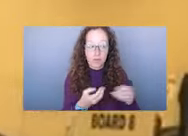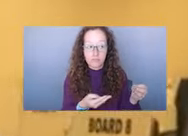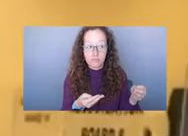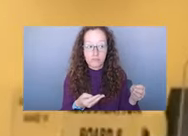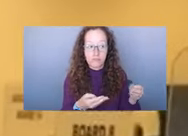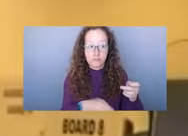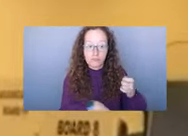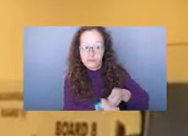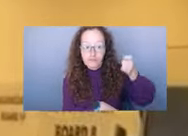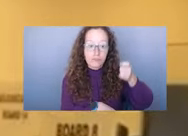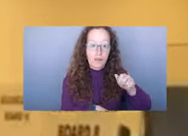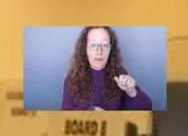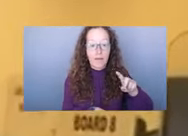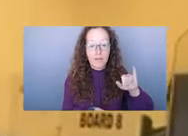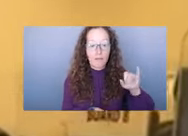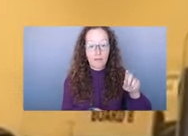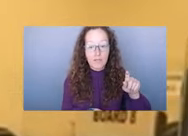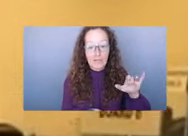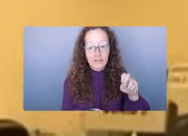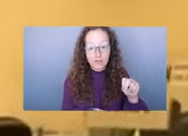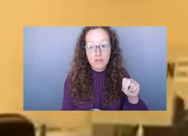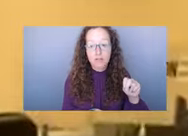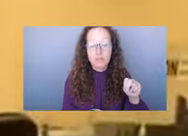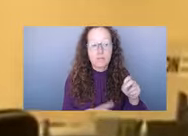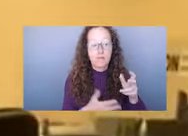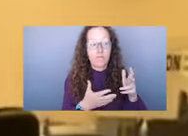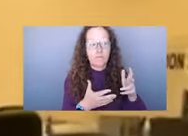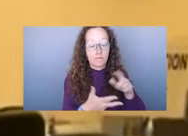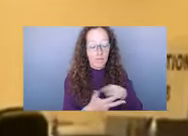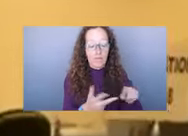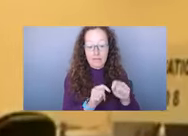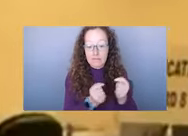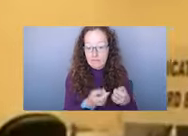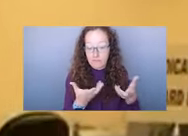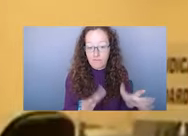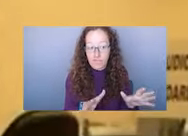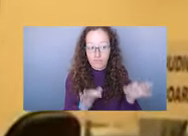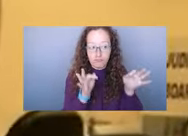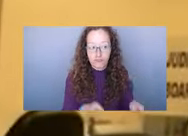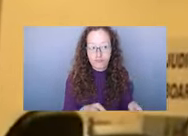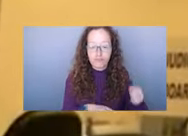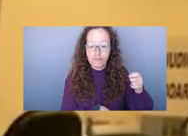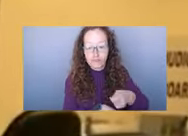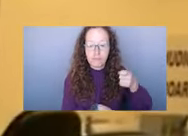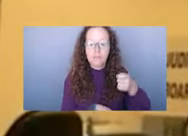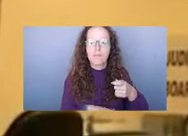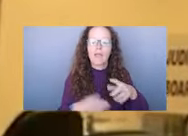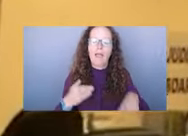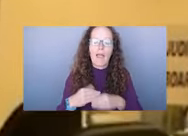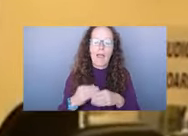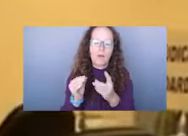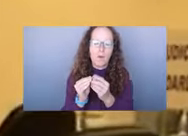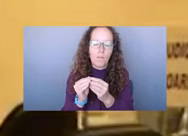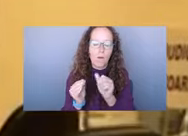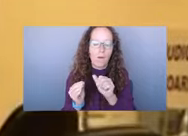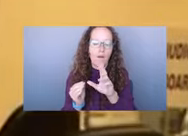a additional audit mark added. But we won't be able to show that now because it's not going to be read into results. We'd have to go